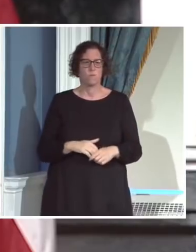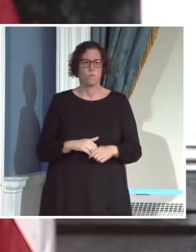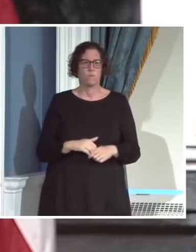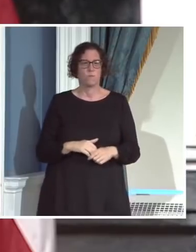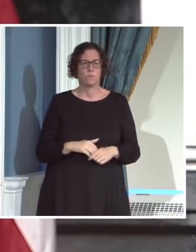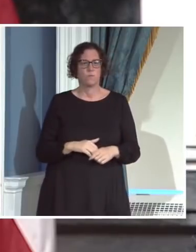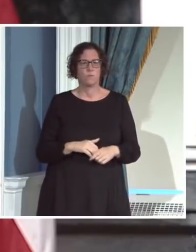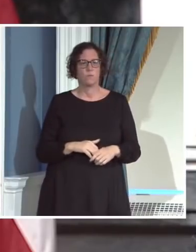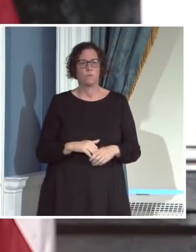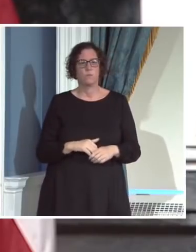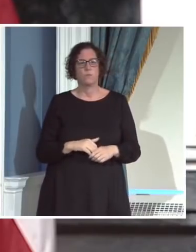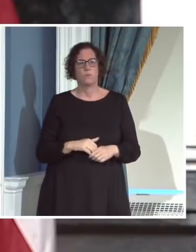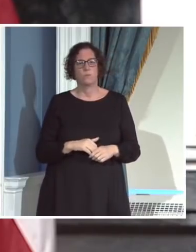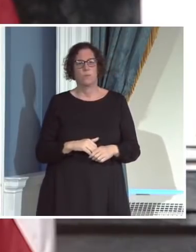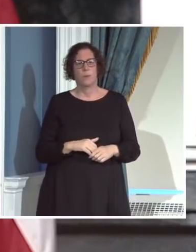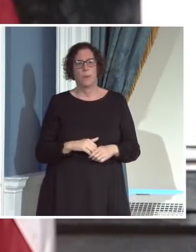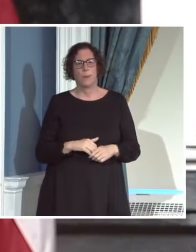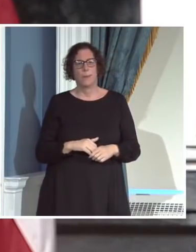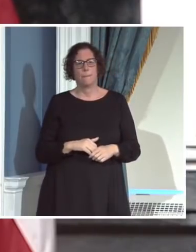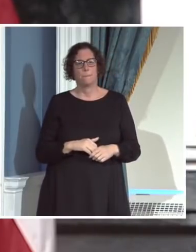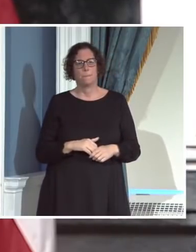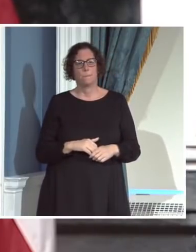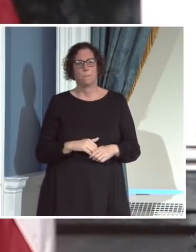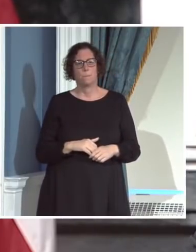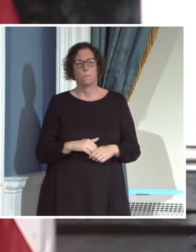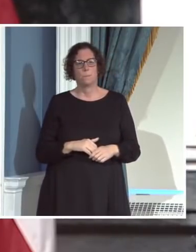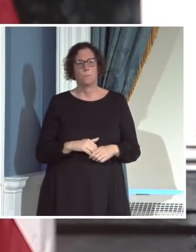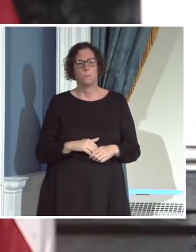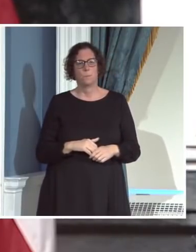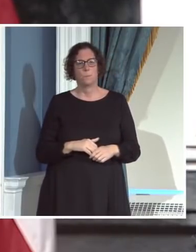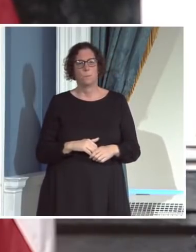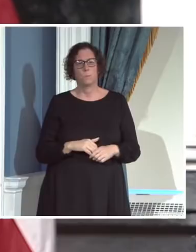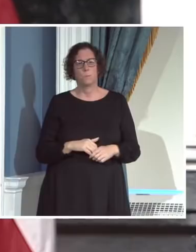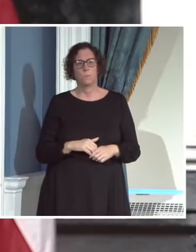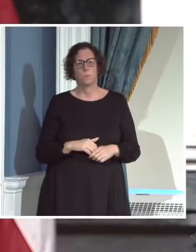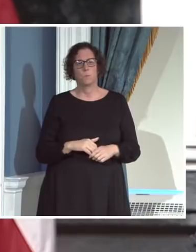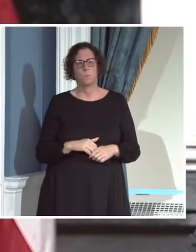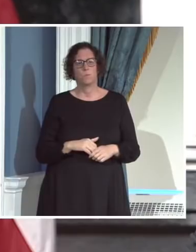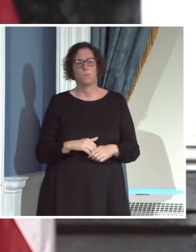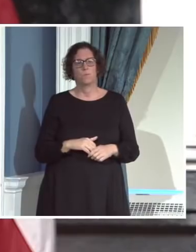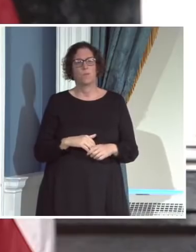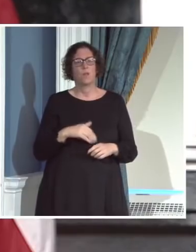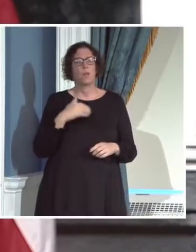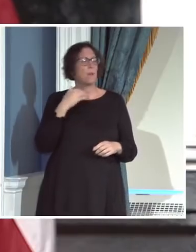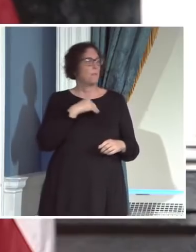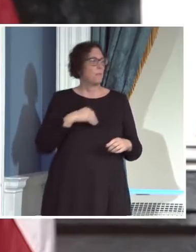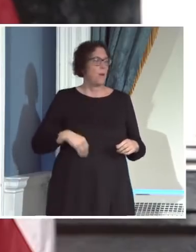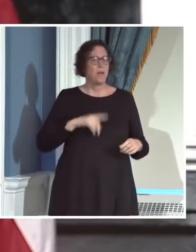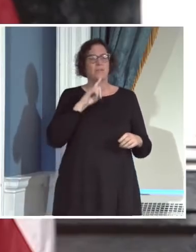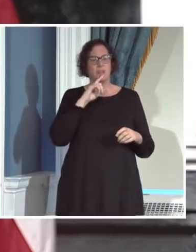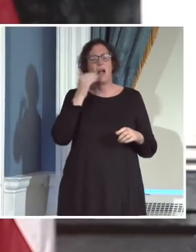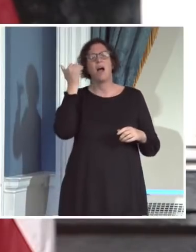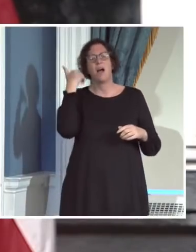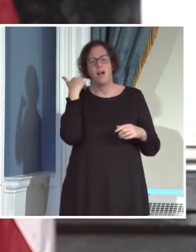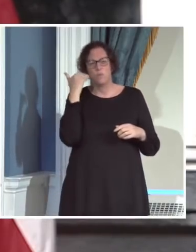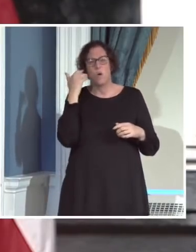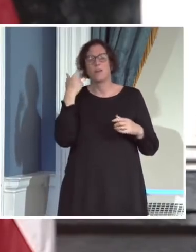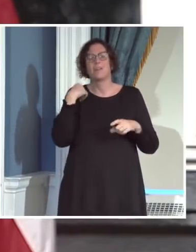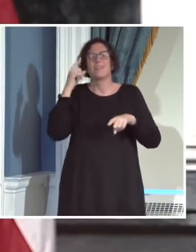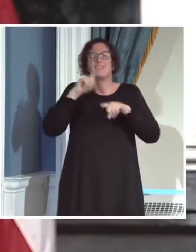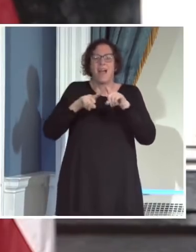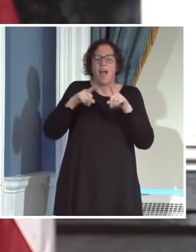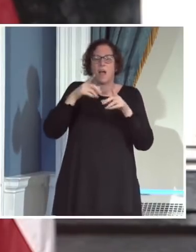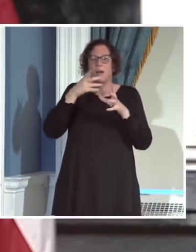think the meaning I would take from your question is not can we, I know you're not suggesting this, but we can't go back in time and undo what was done